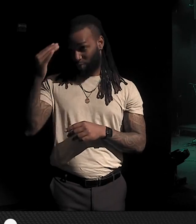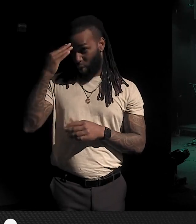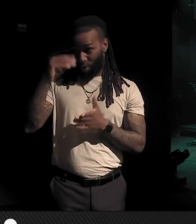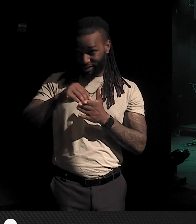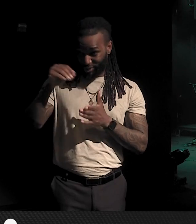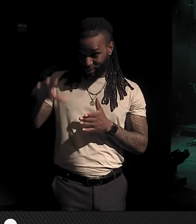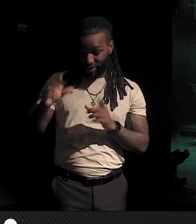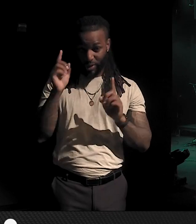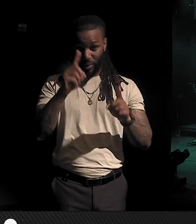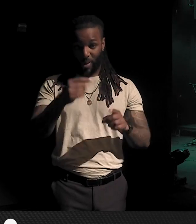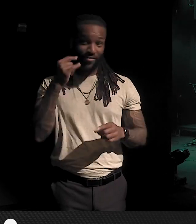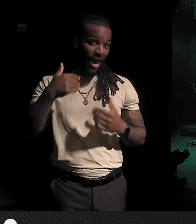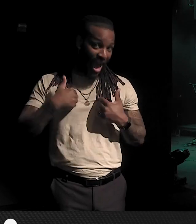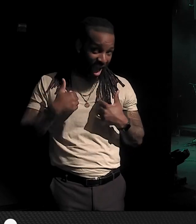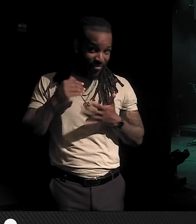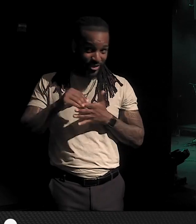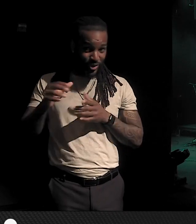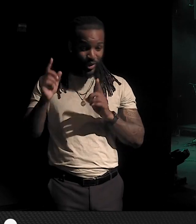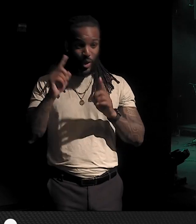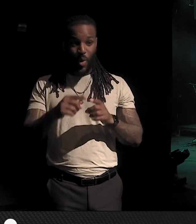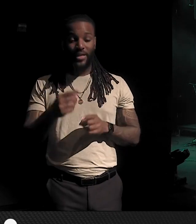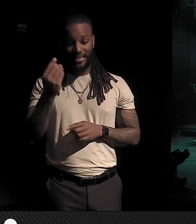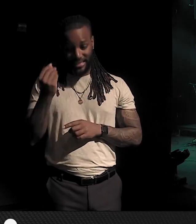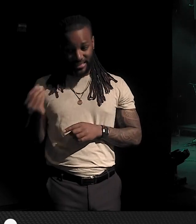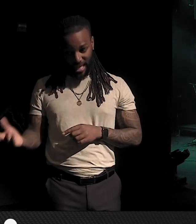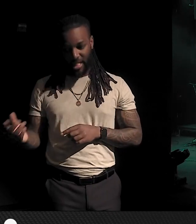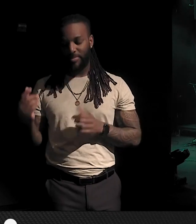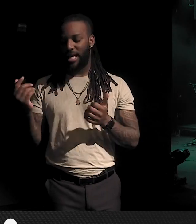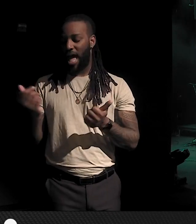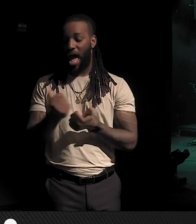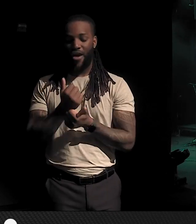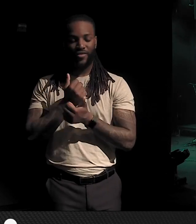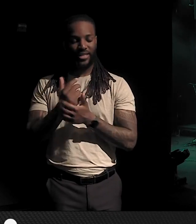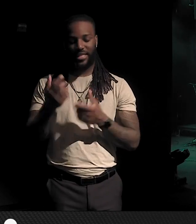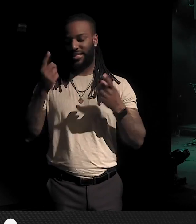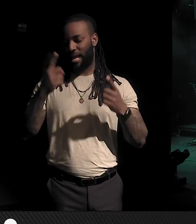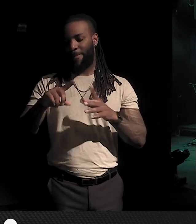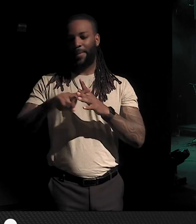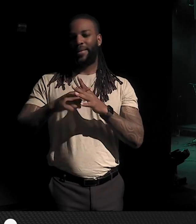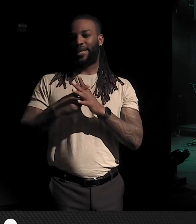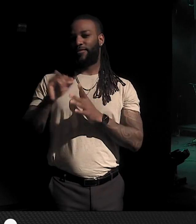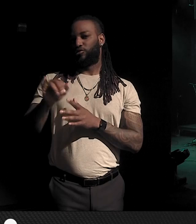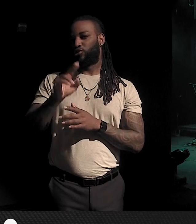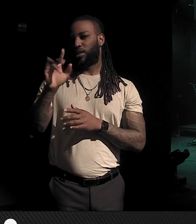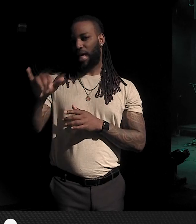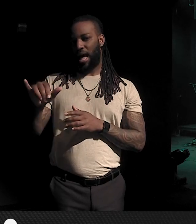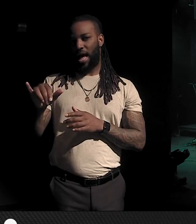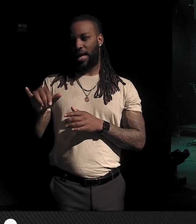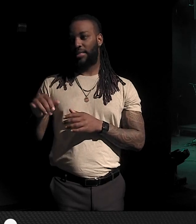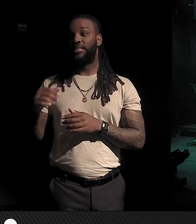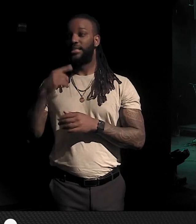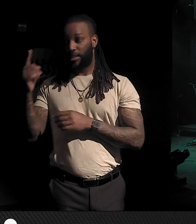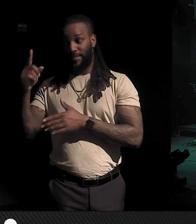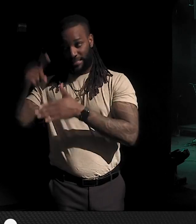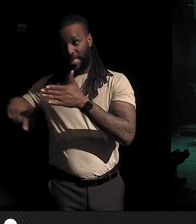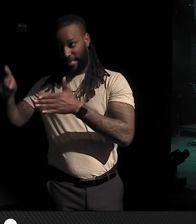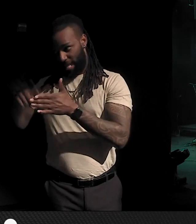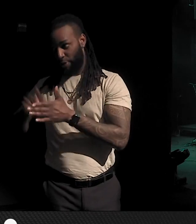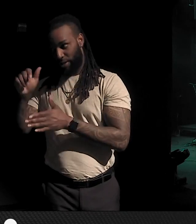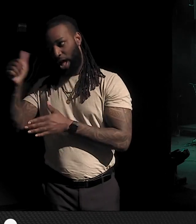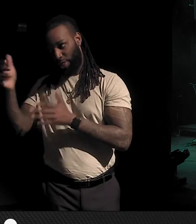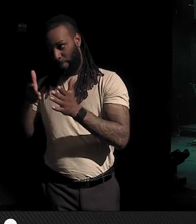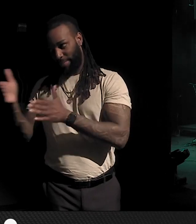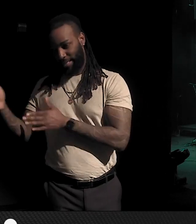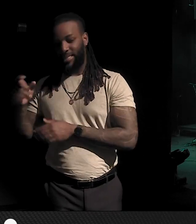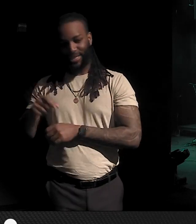student, if you have a student, tell them there is everything that's happening in the beginning of July is canceled because they need to be at camp.